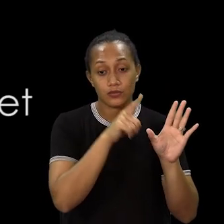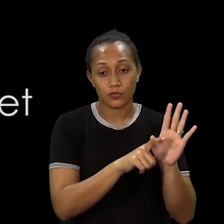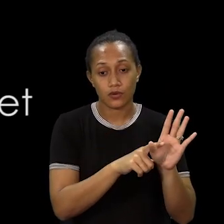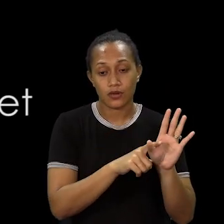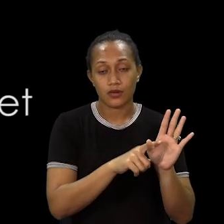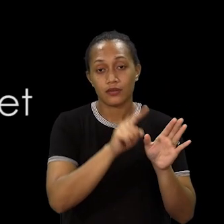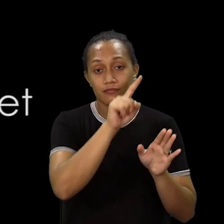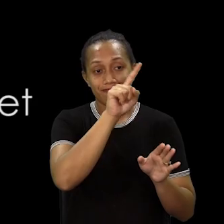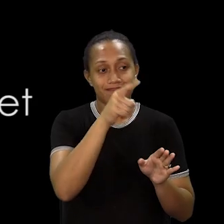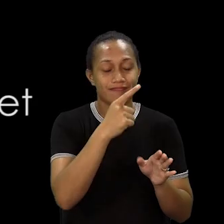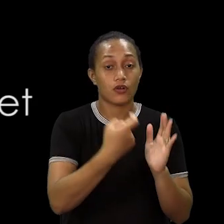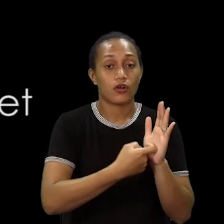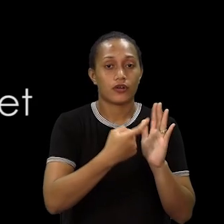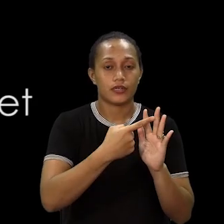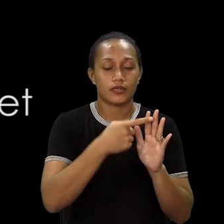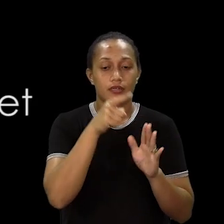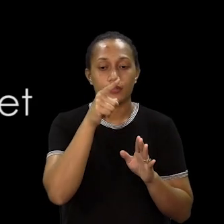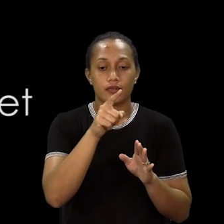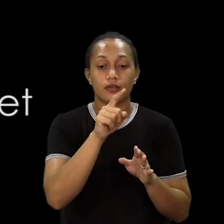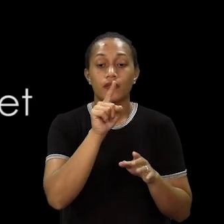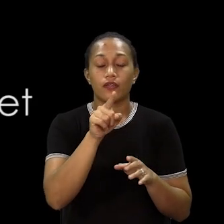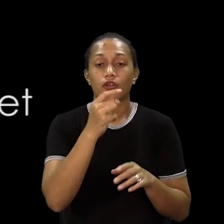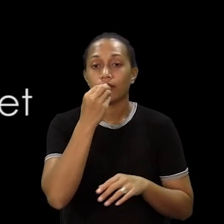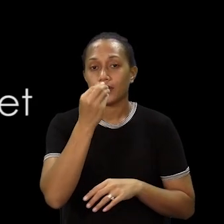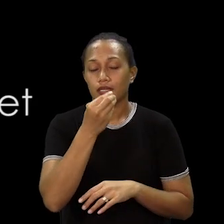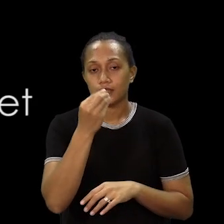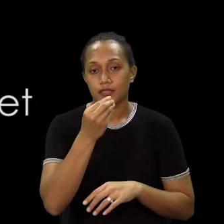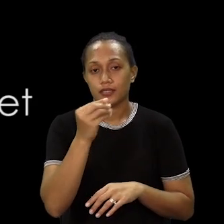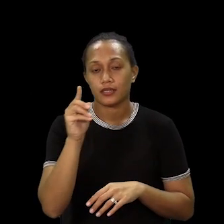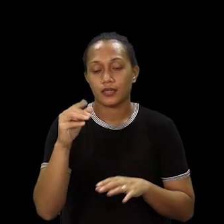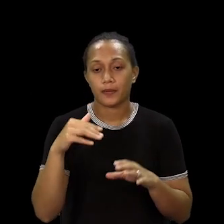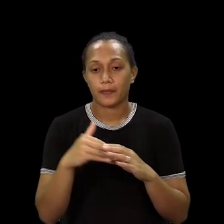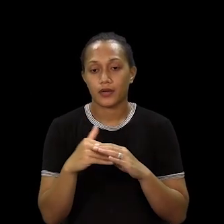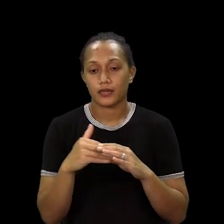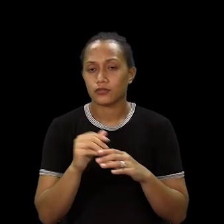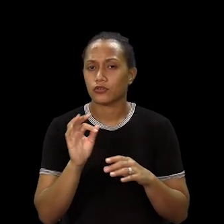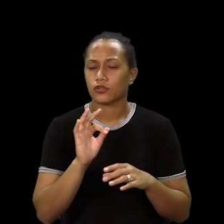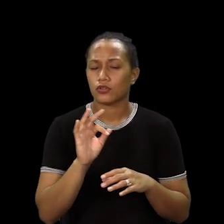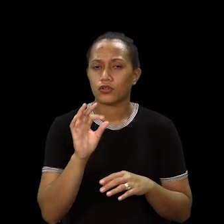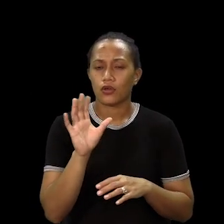the market. They're eating at the market.